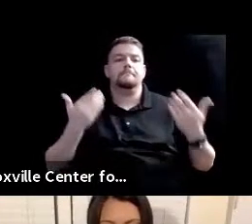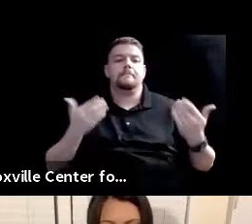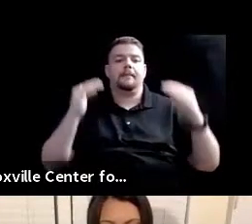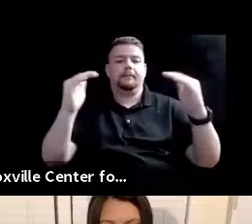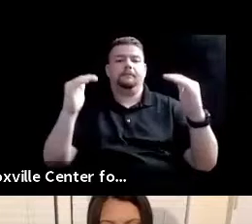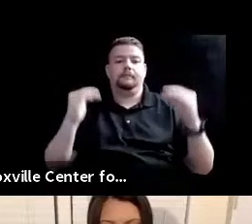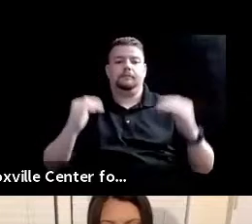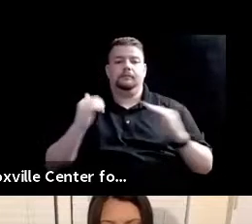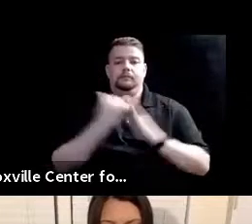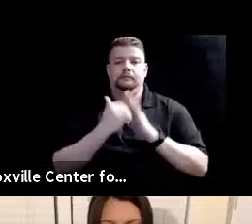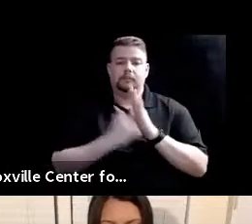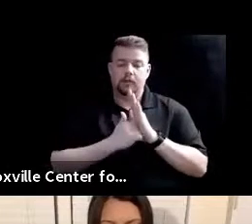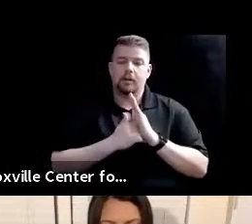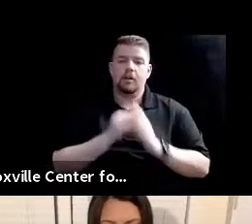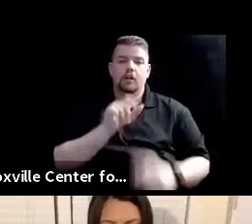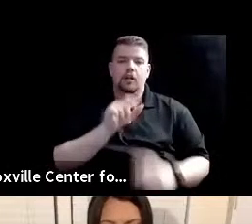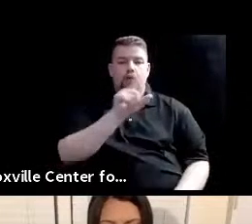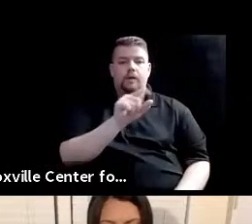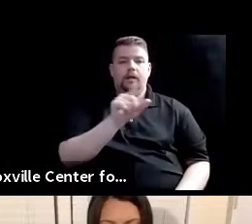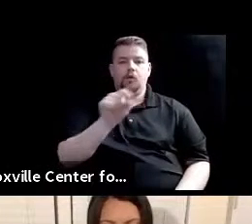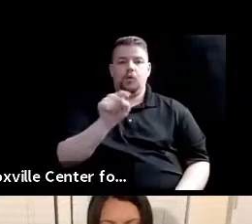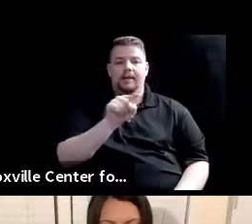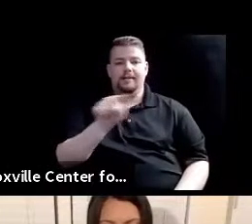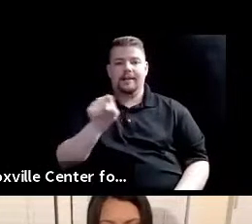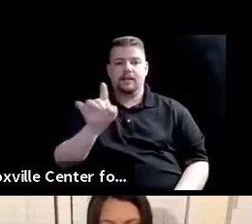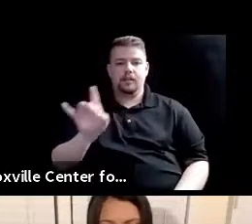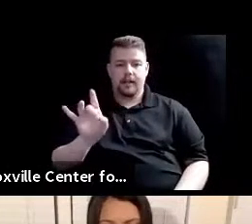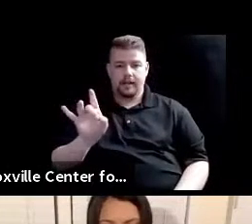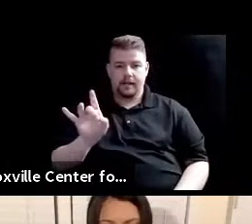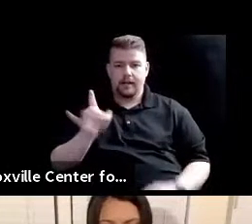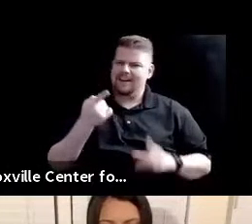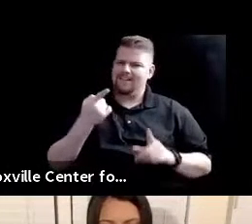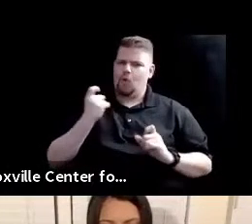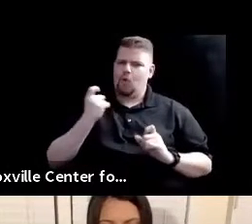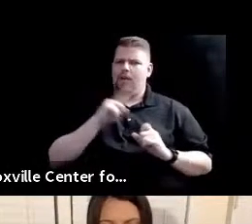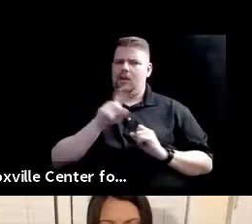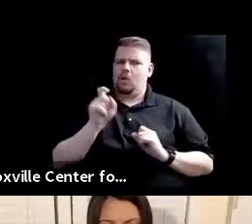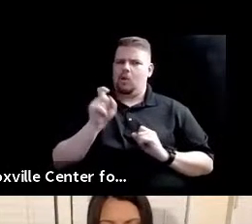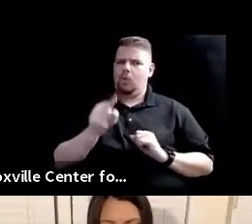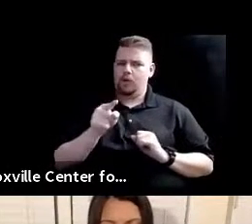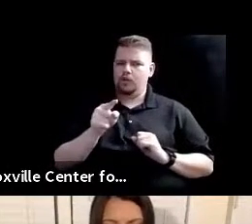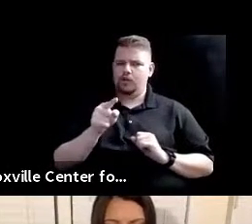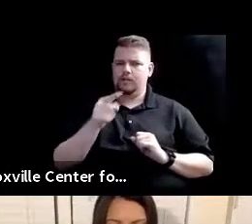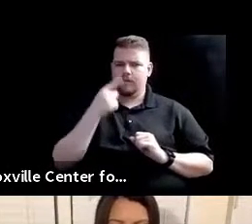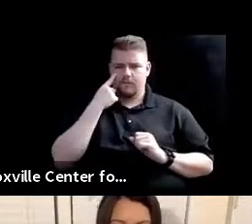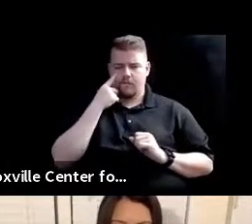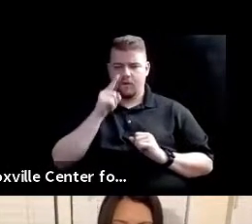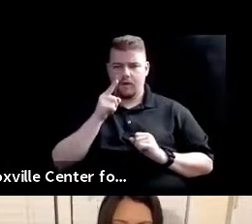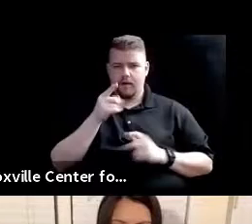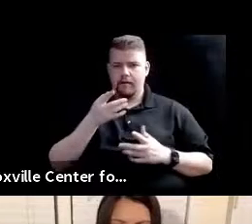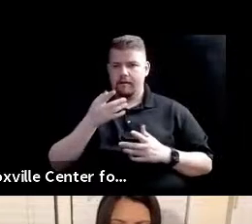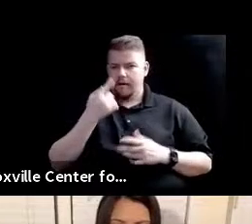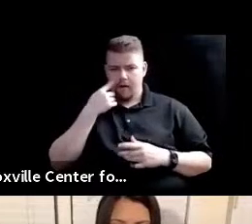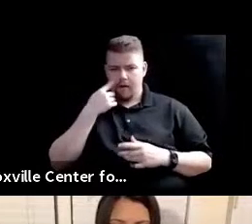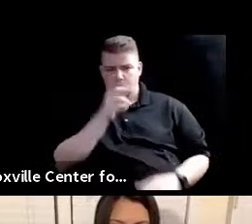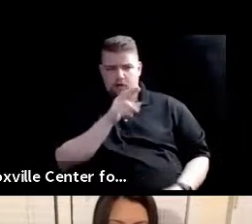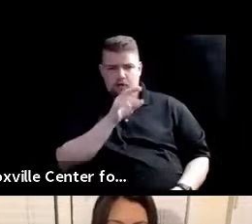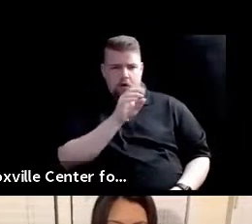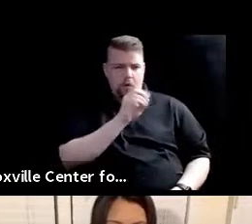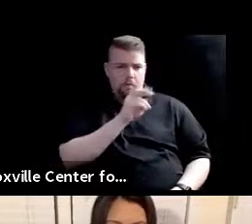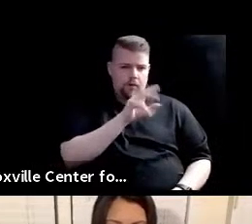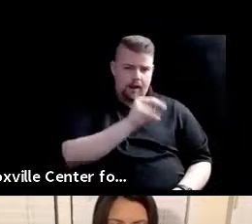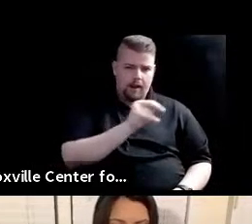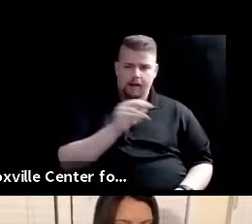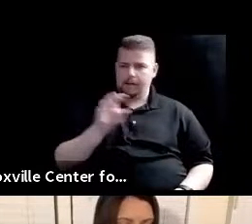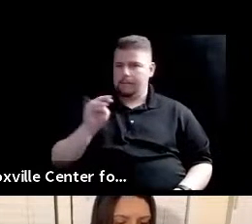agenda will be the 2020-8. And I just had a quick question for, I don't know if Dr. O'Brien or if Mayor